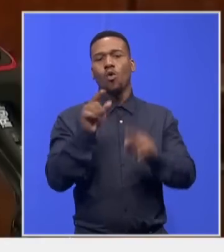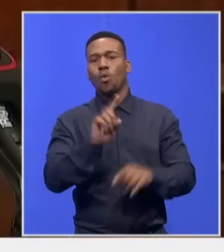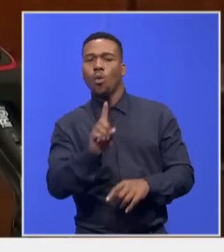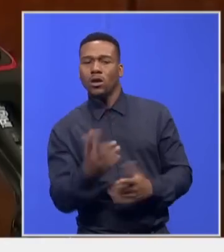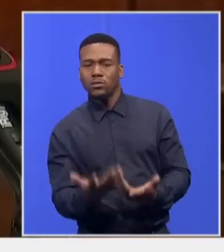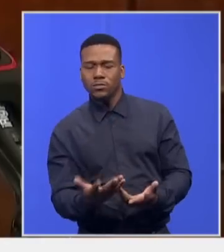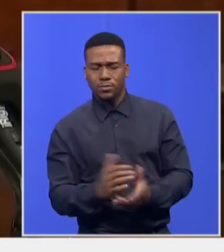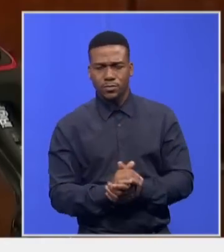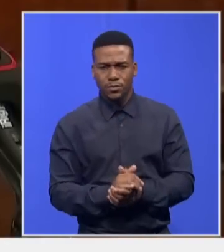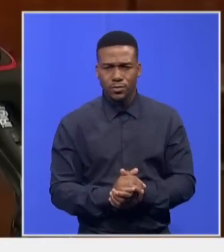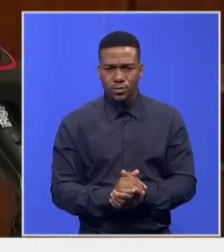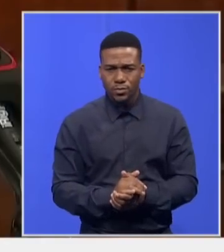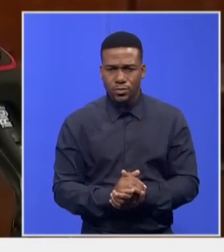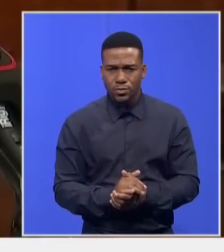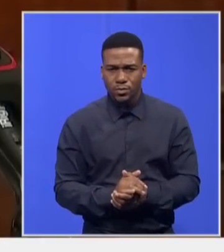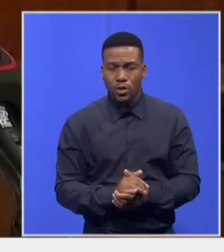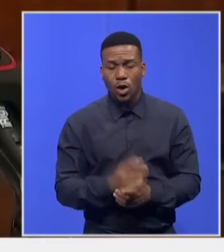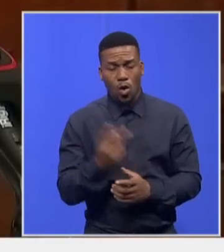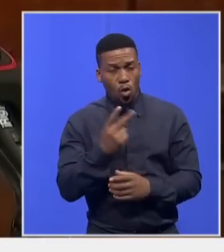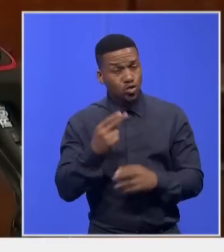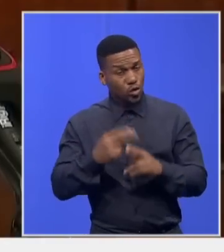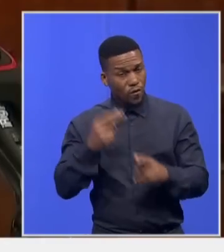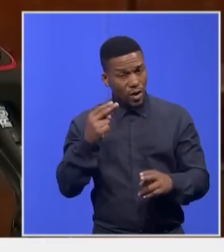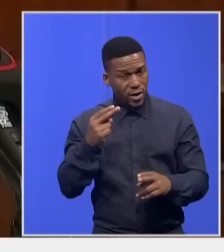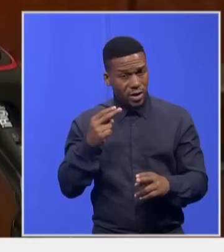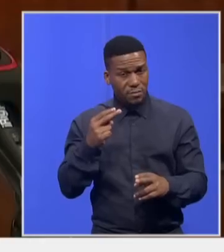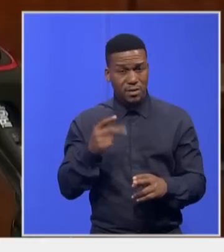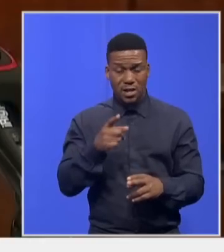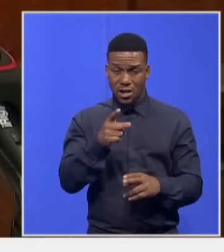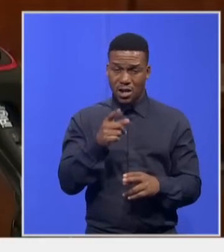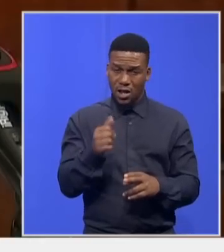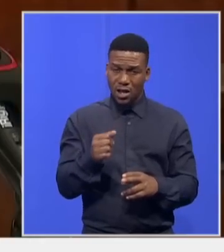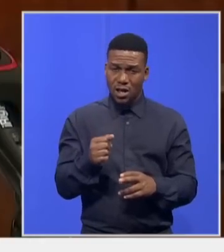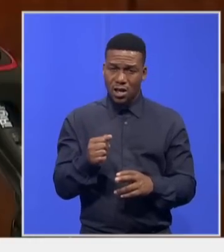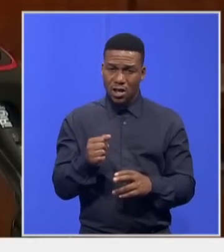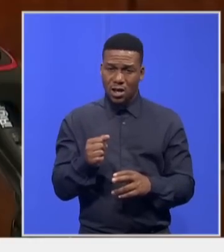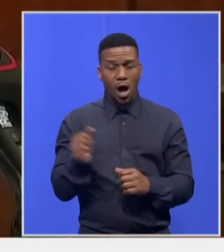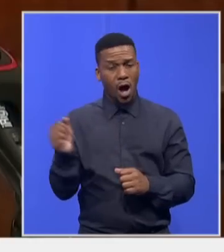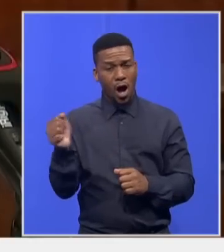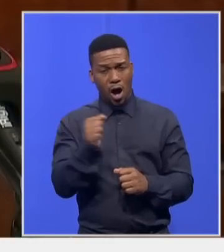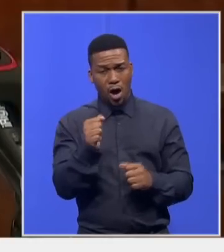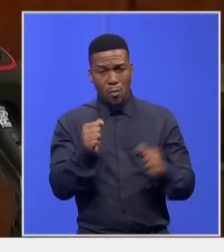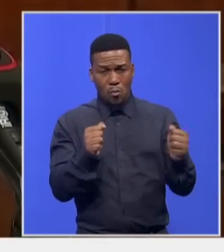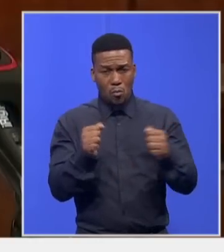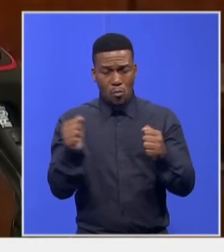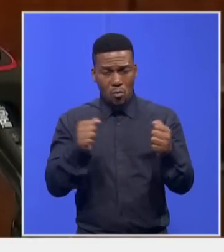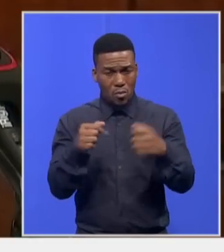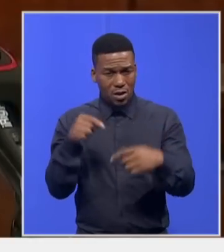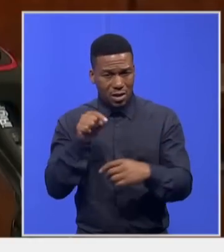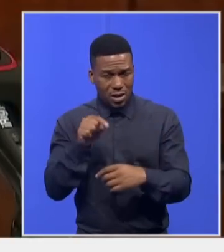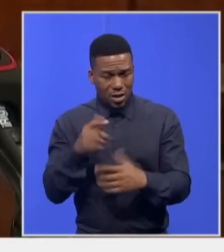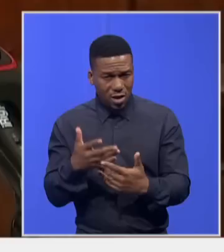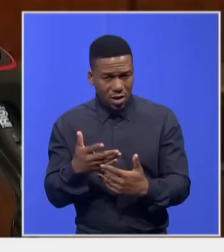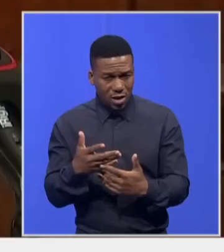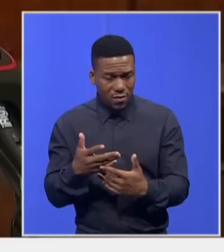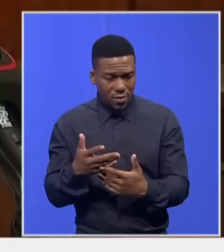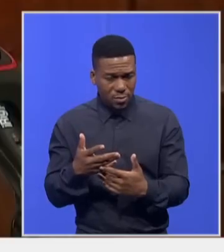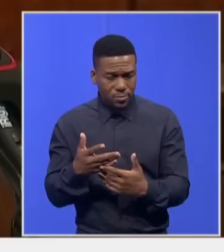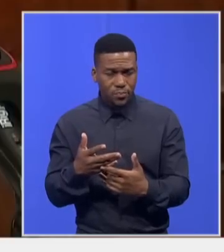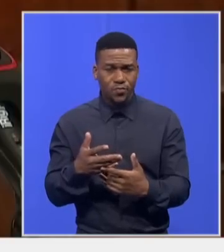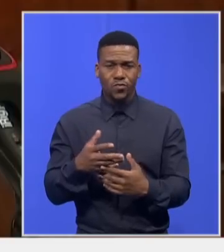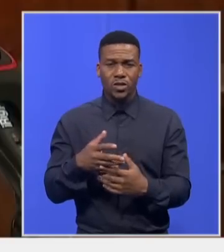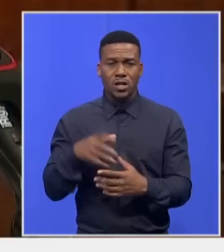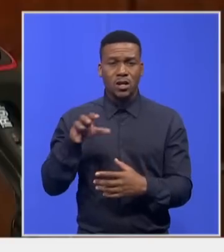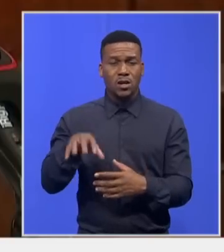are needed there? And also just finally on the deployment of the army at some of these facilities. So we saw the